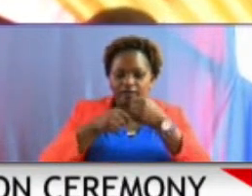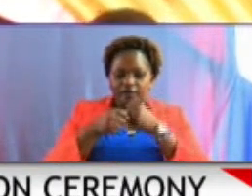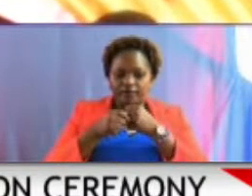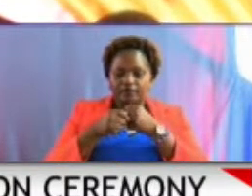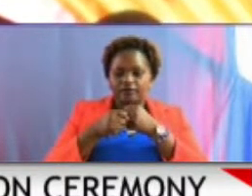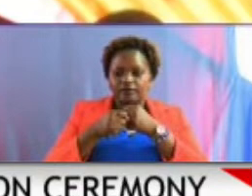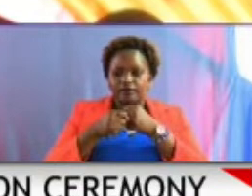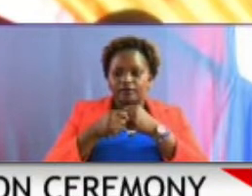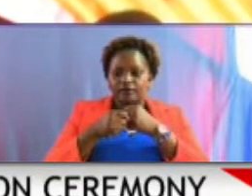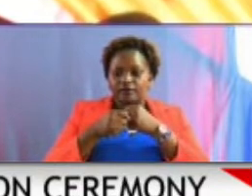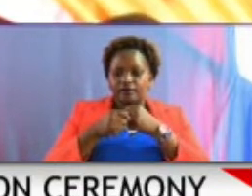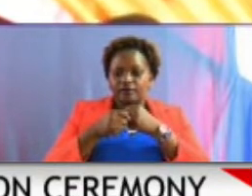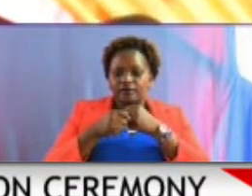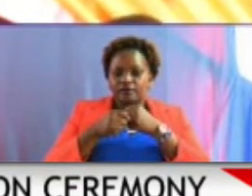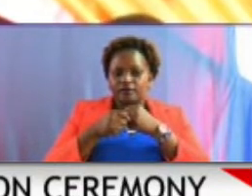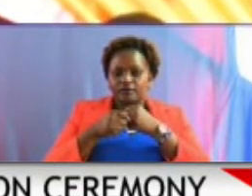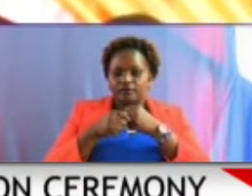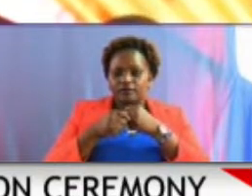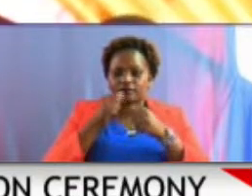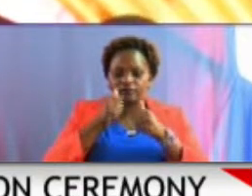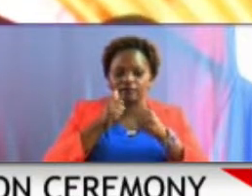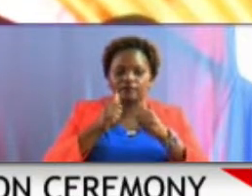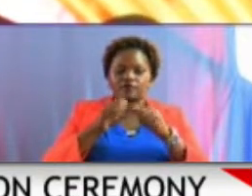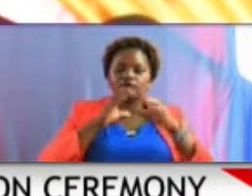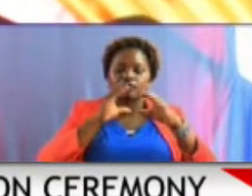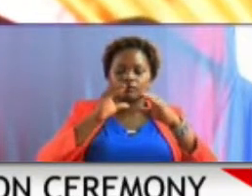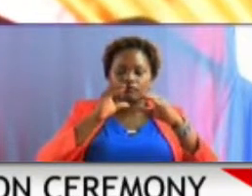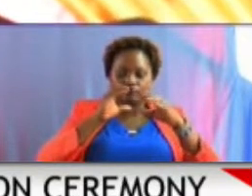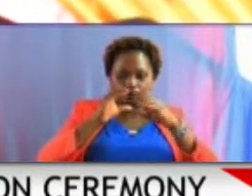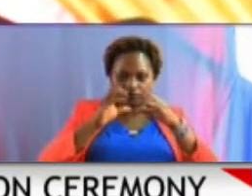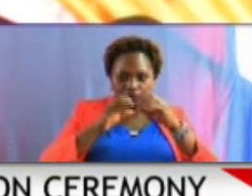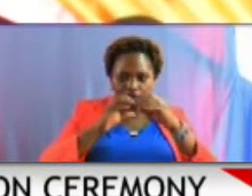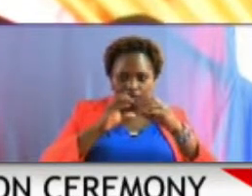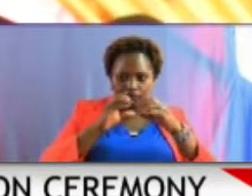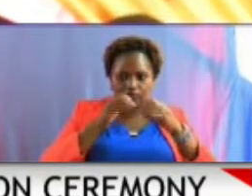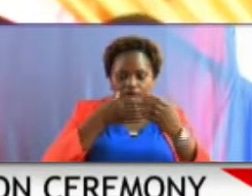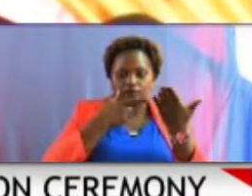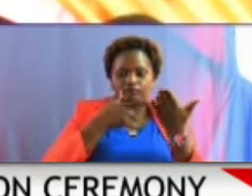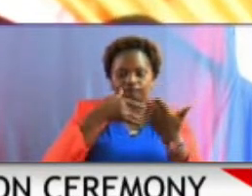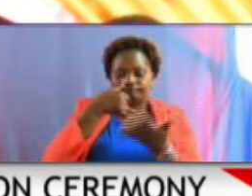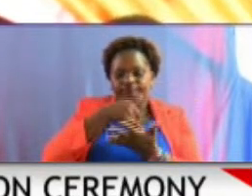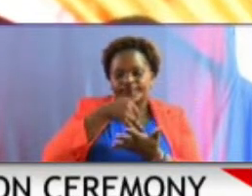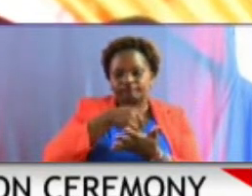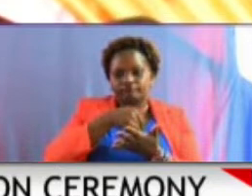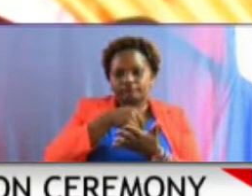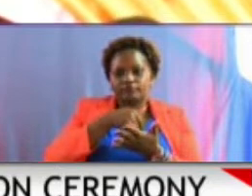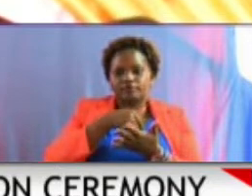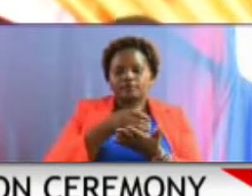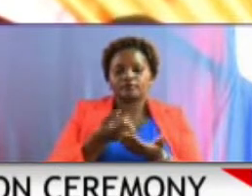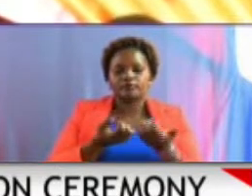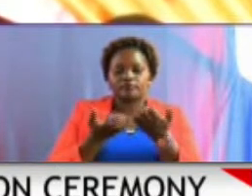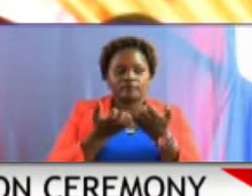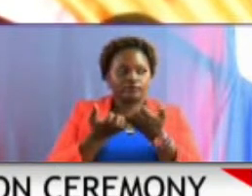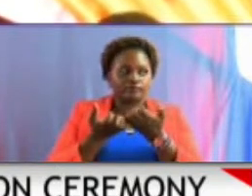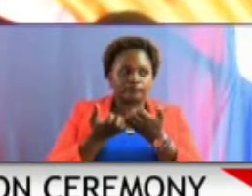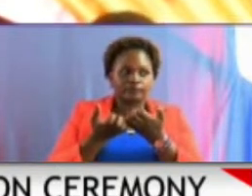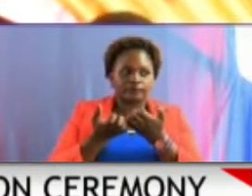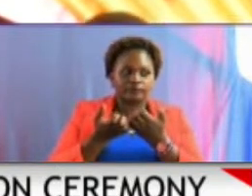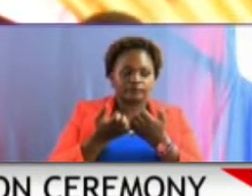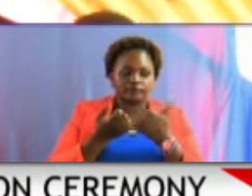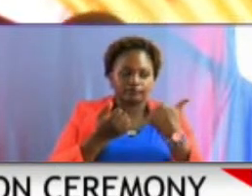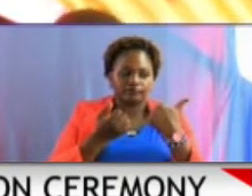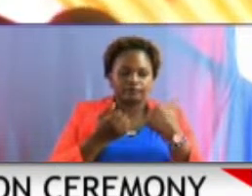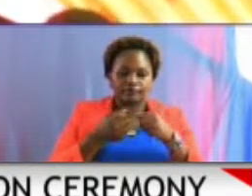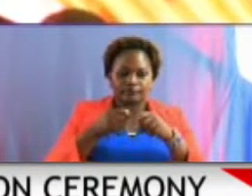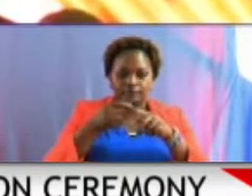server equipment, installed and commissioned an integrated enterprise resource planning